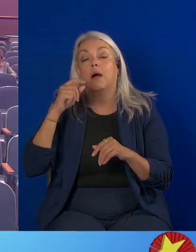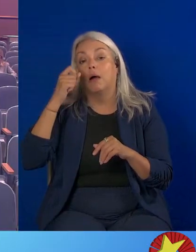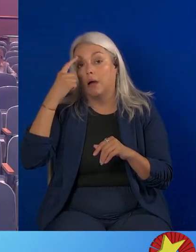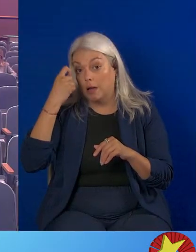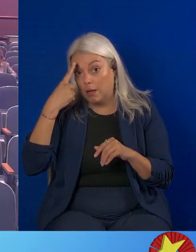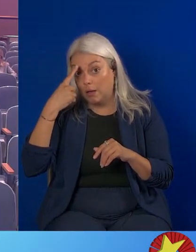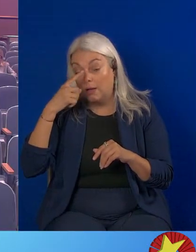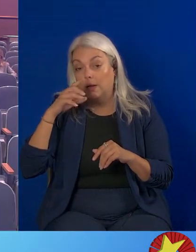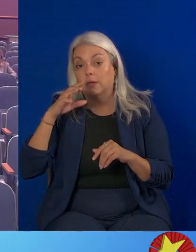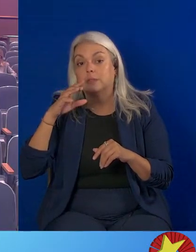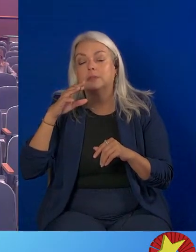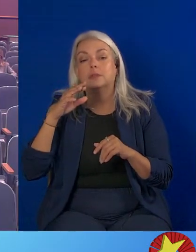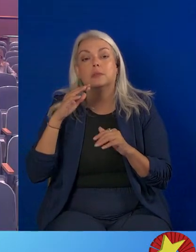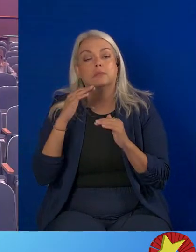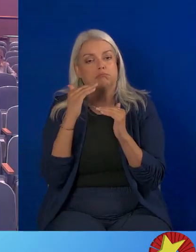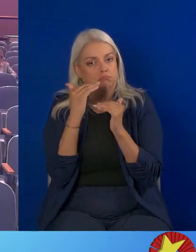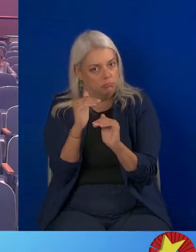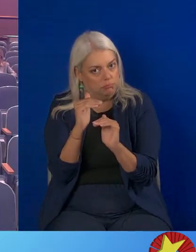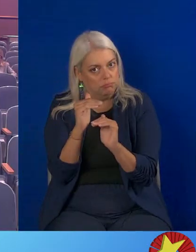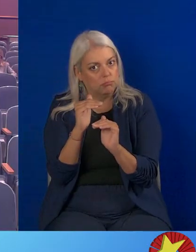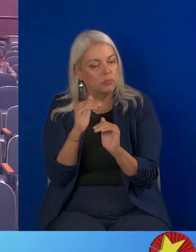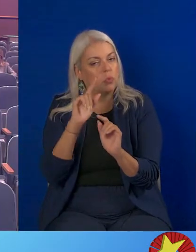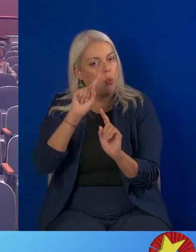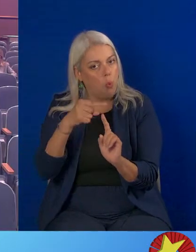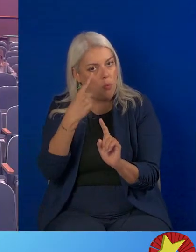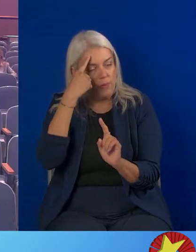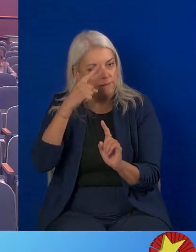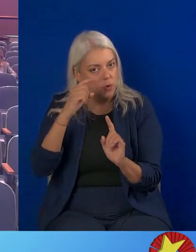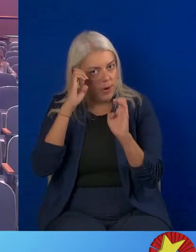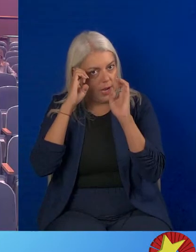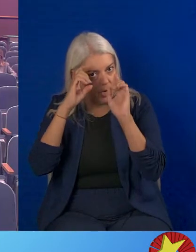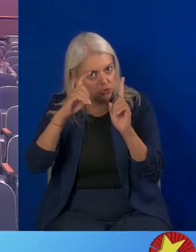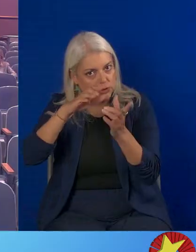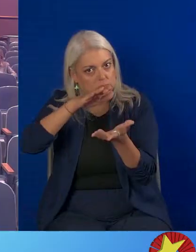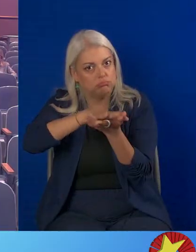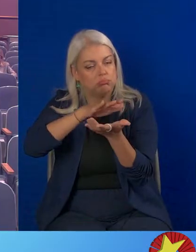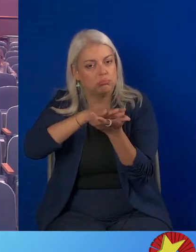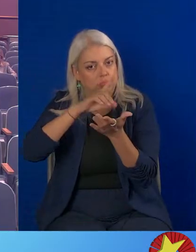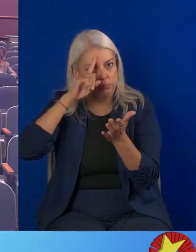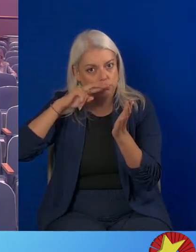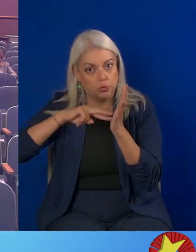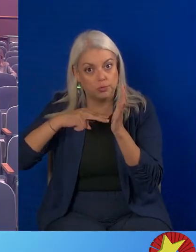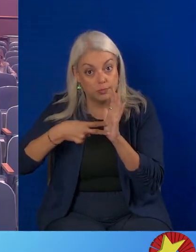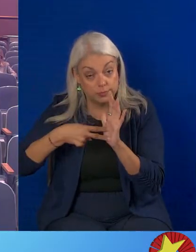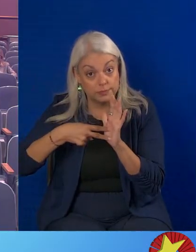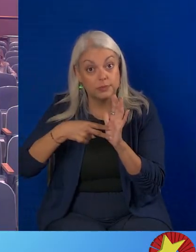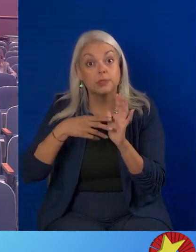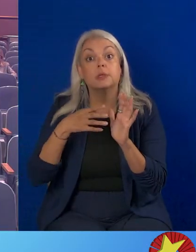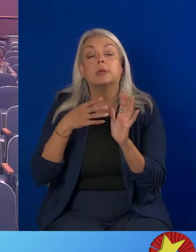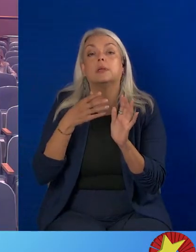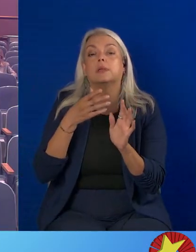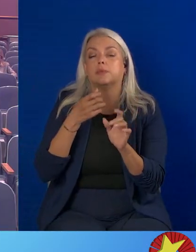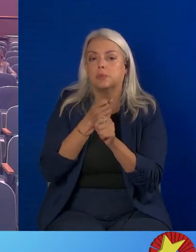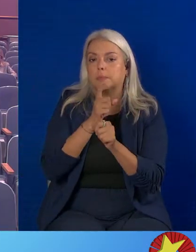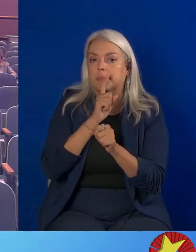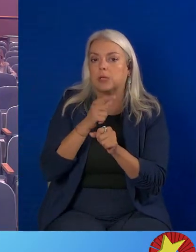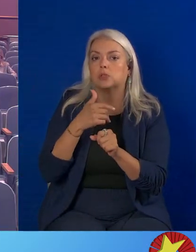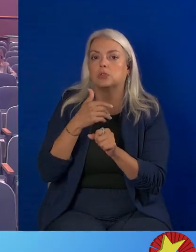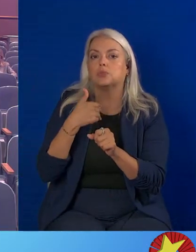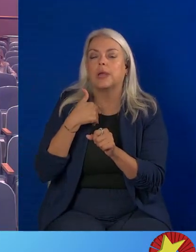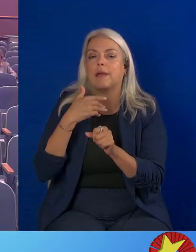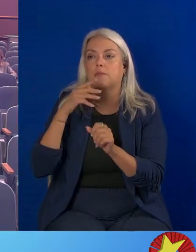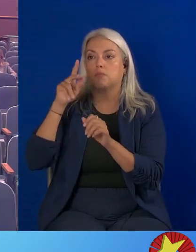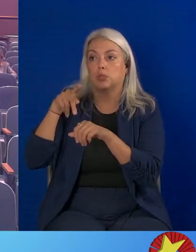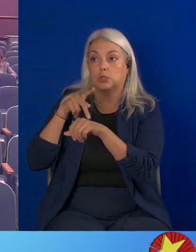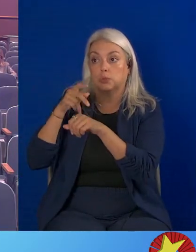the extent necessary for educational purposes, and we need to make sure that we have prior principal